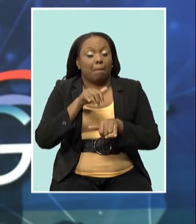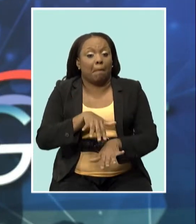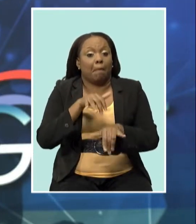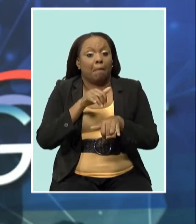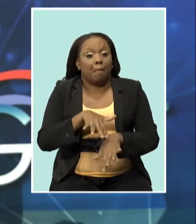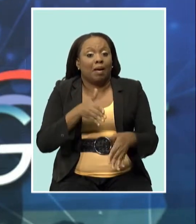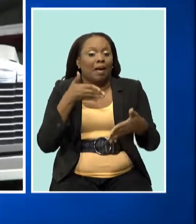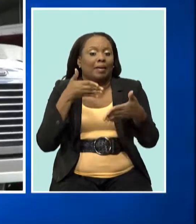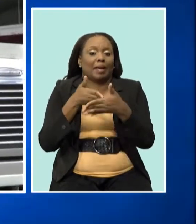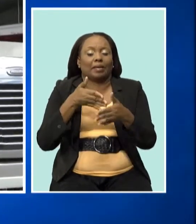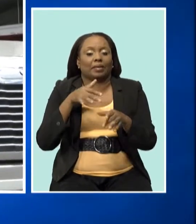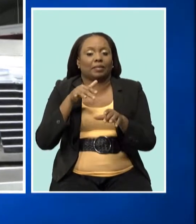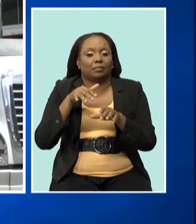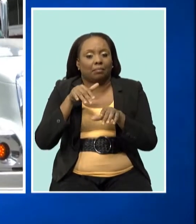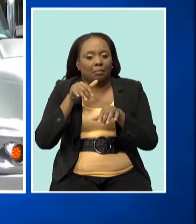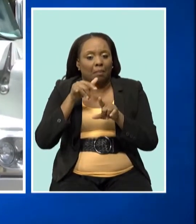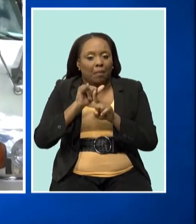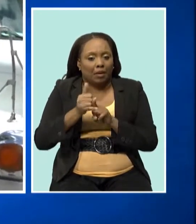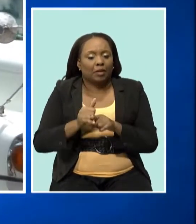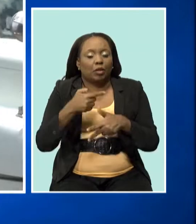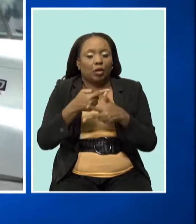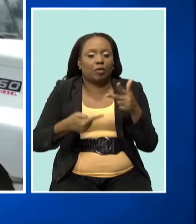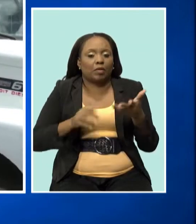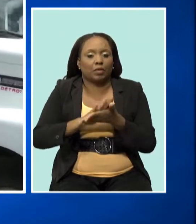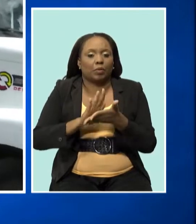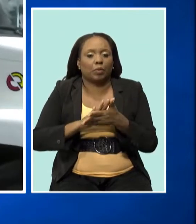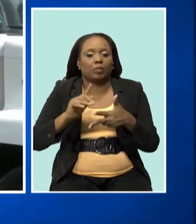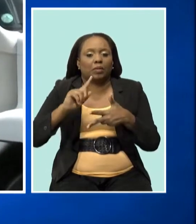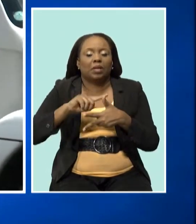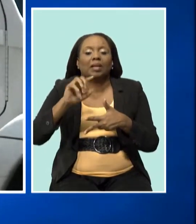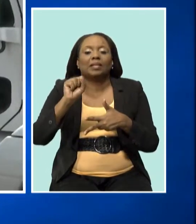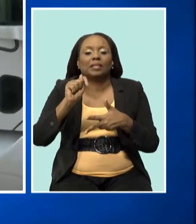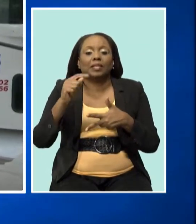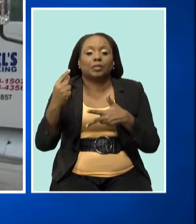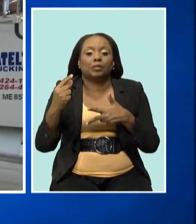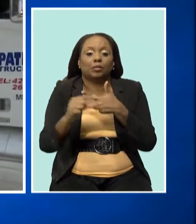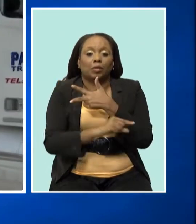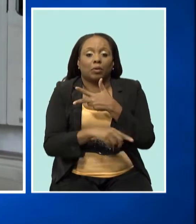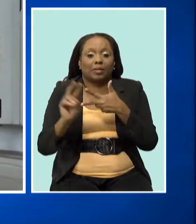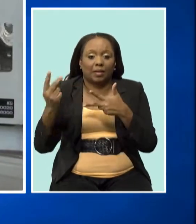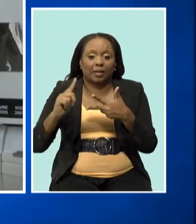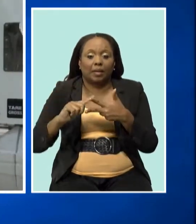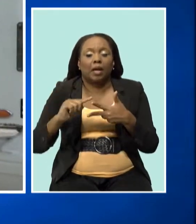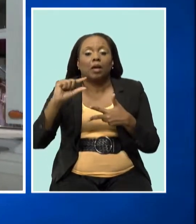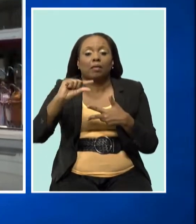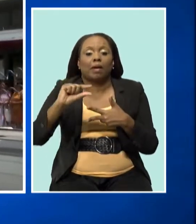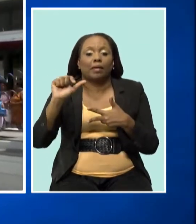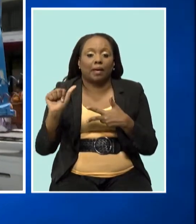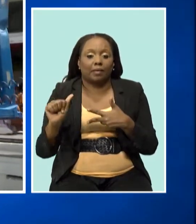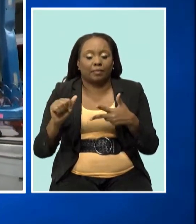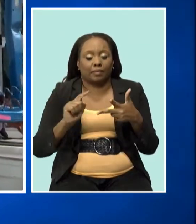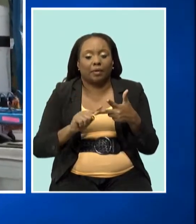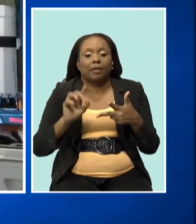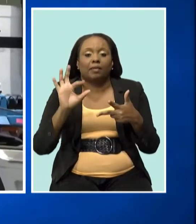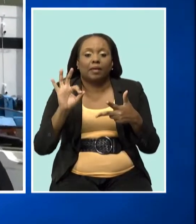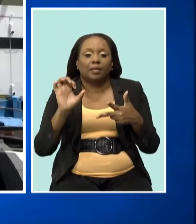And in case you're wondering, the kites will have bulls. Our plan, we wouldn't be flying the kite